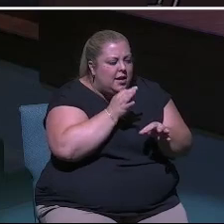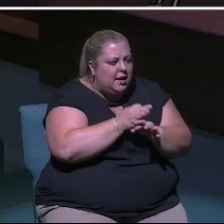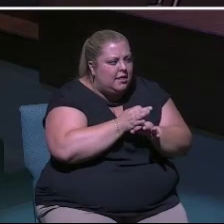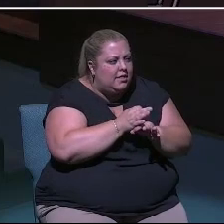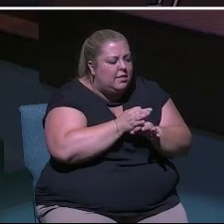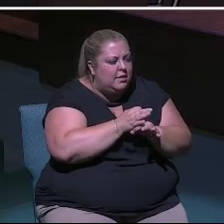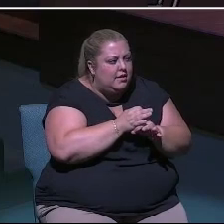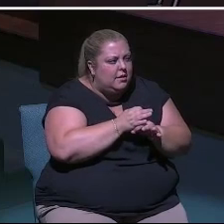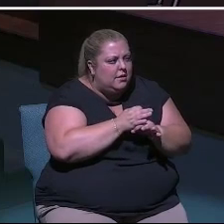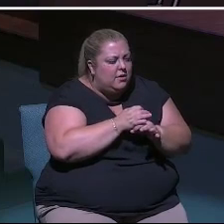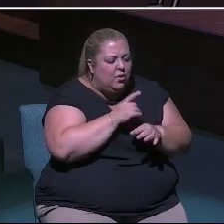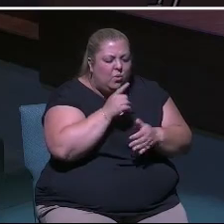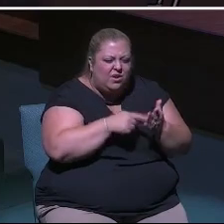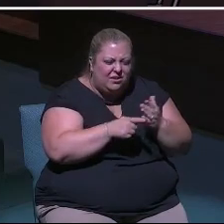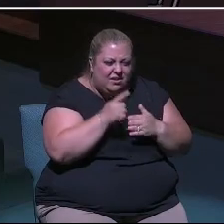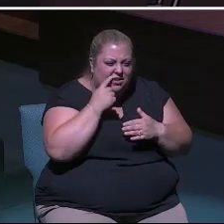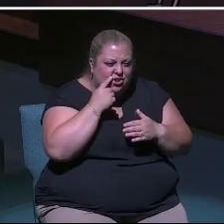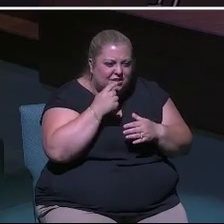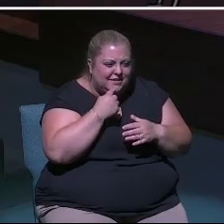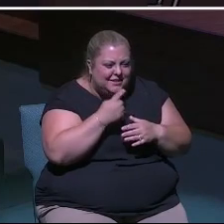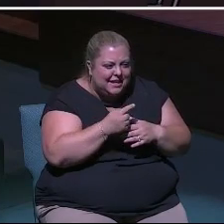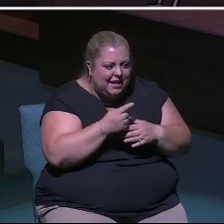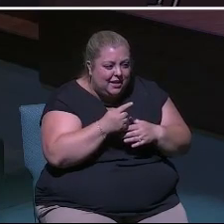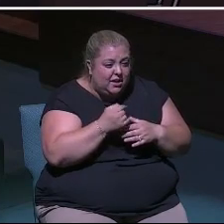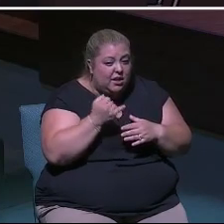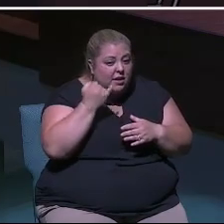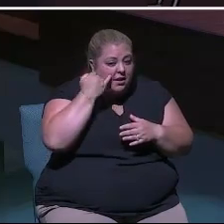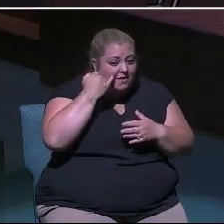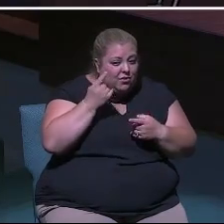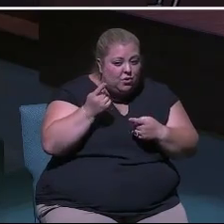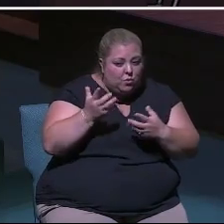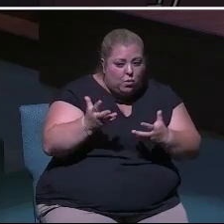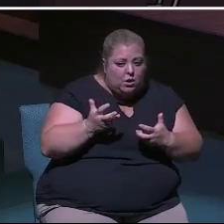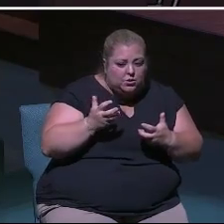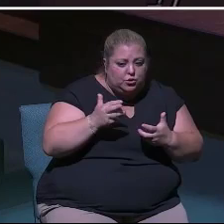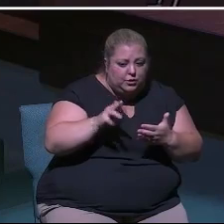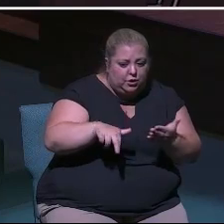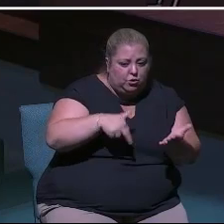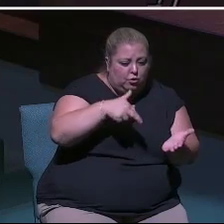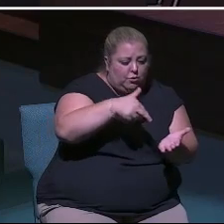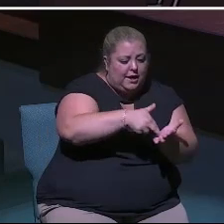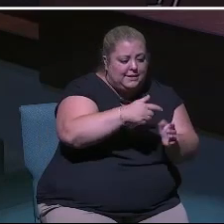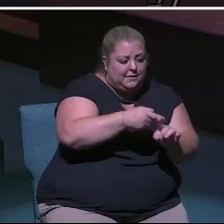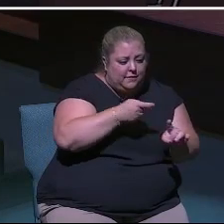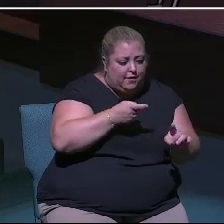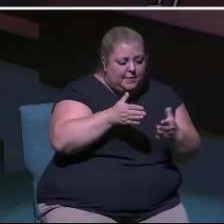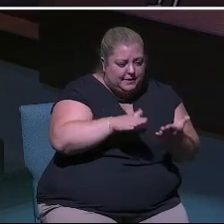saying? If you want to, you can raise him from the dead. She's saying that.